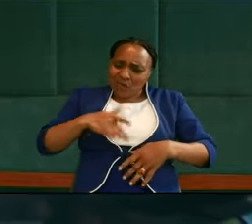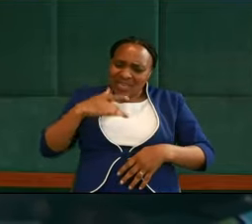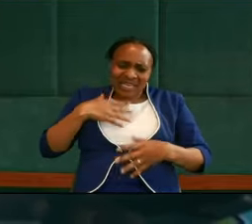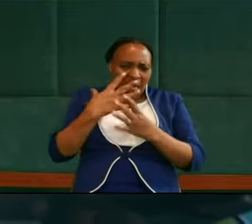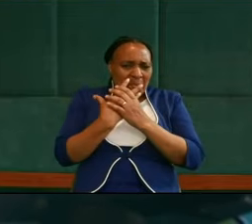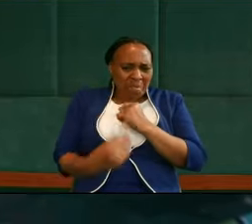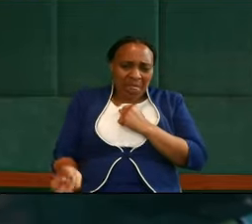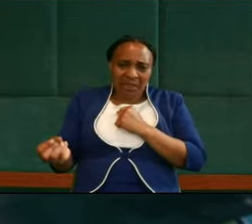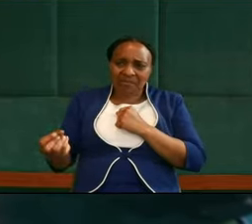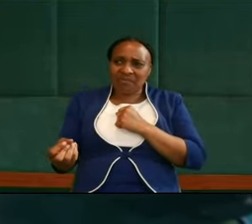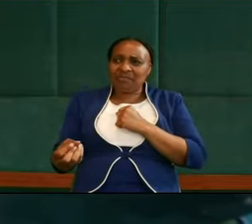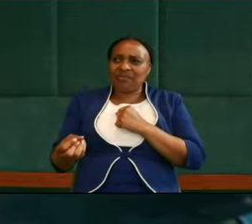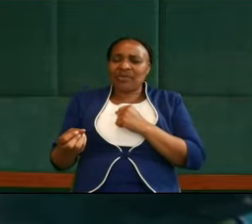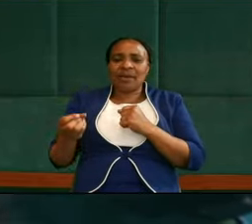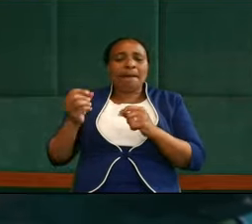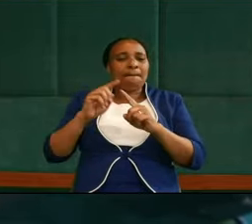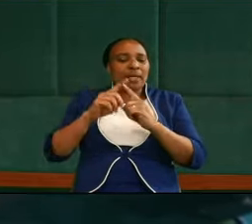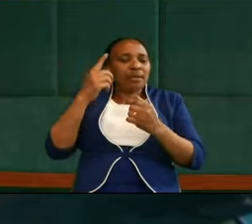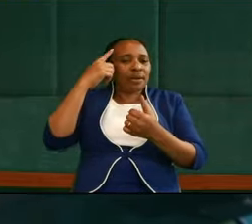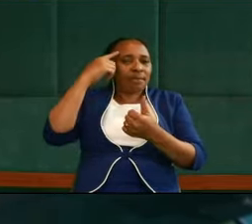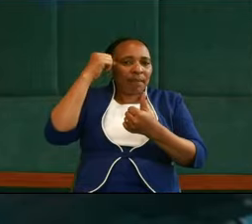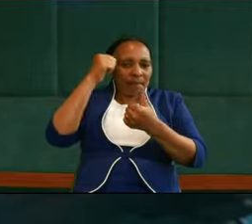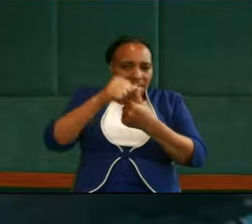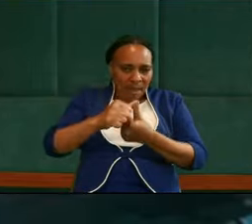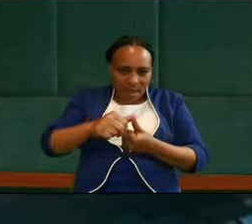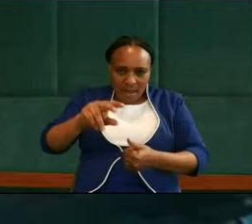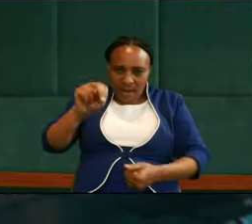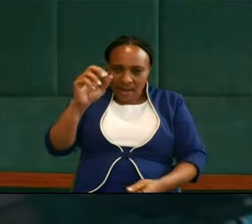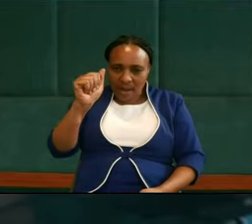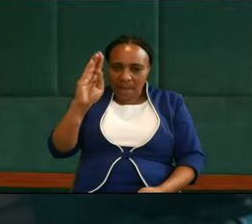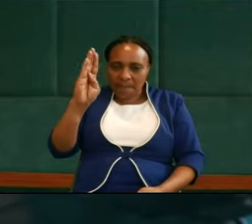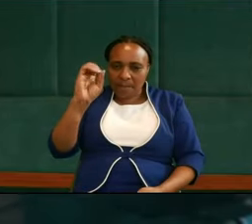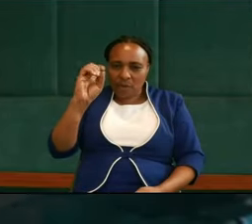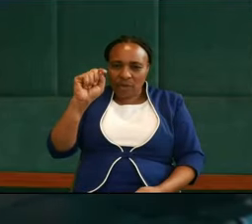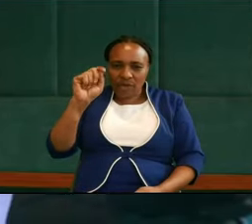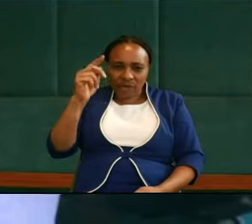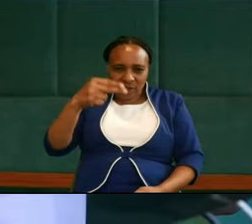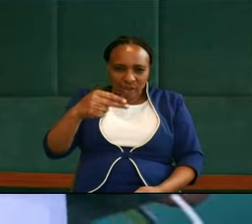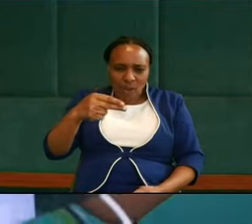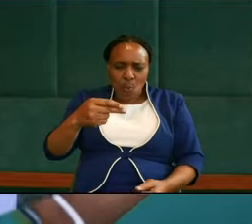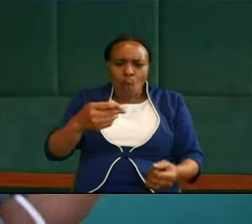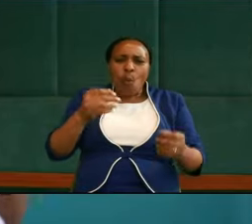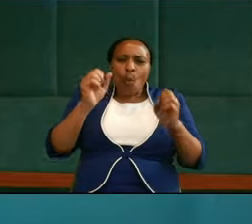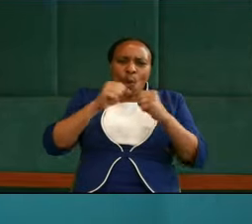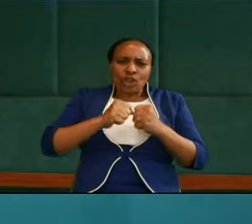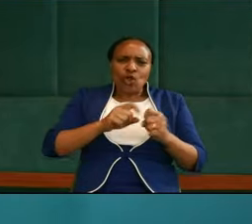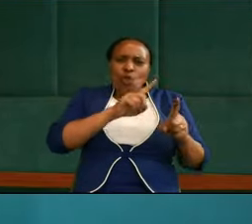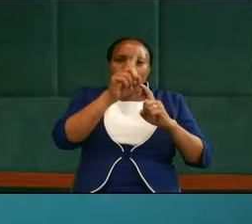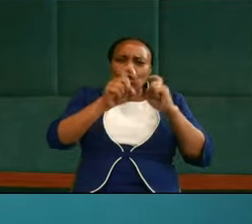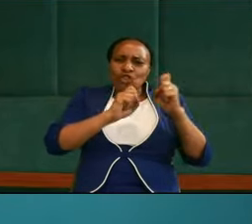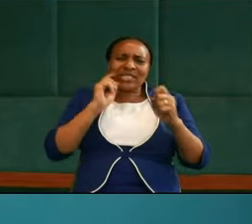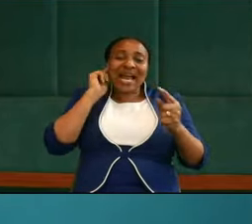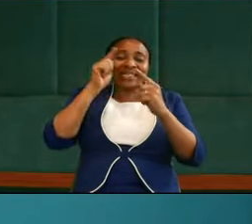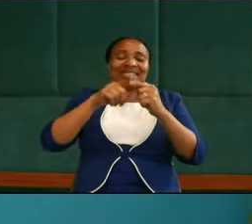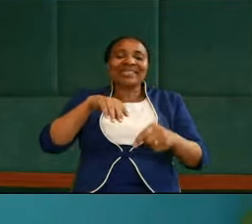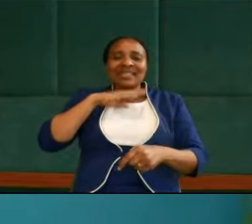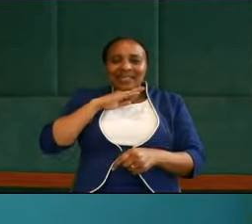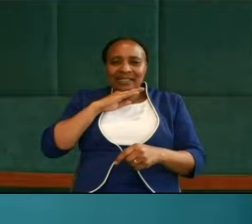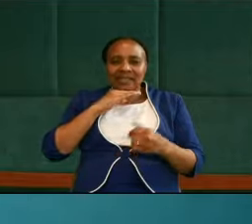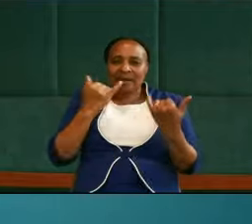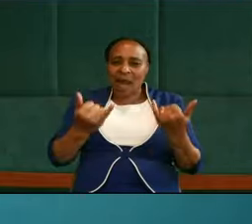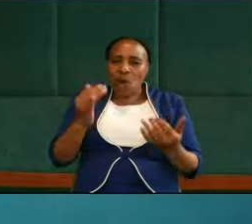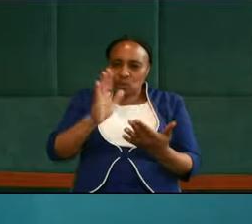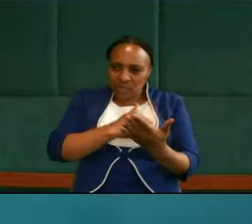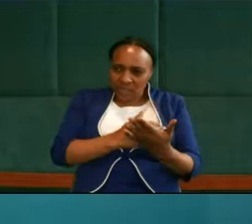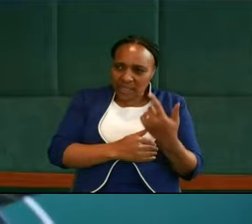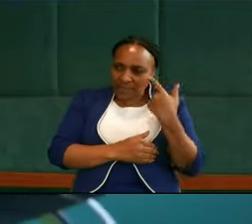year is early. Remember, Naboth was faithful unto death. We are just home. We want to sing this song and sing it very